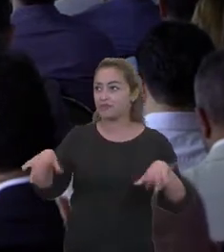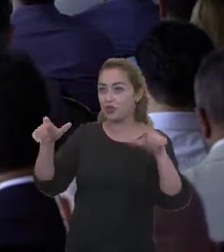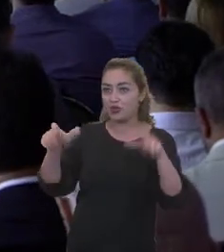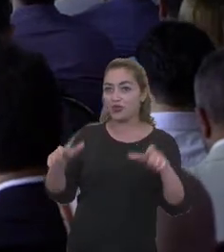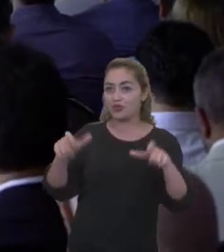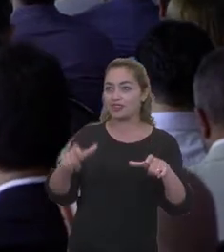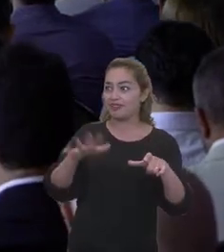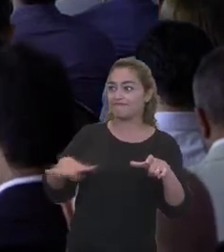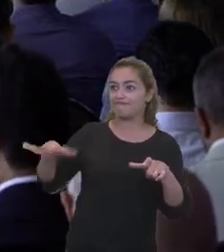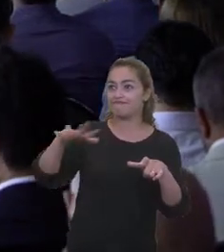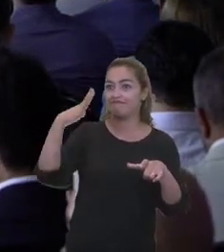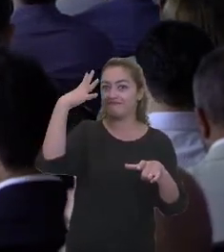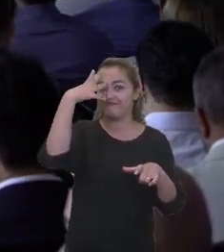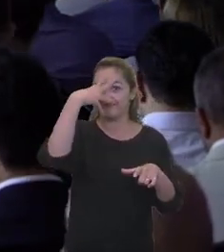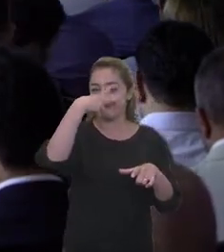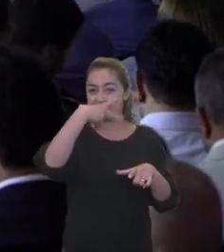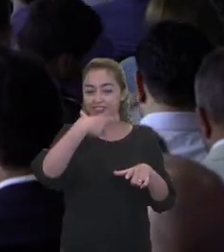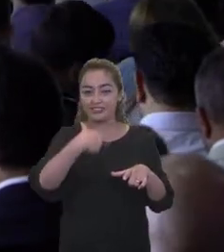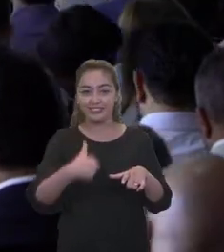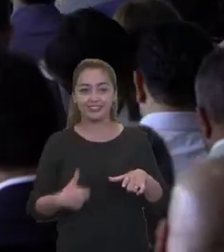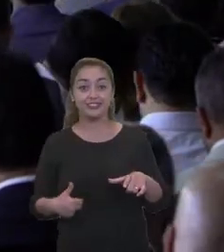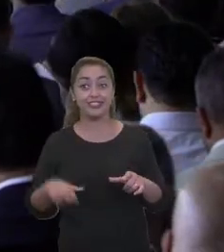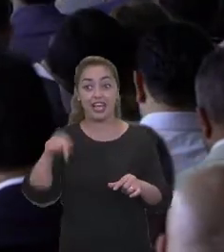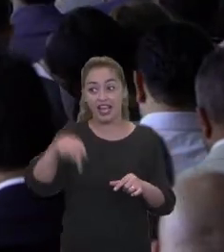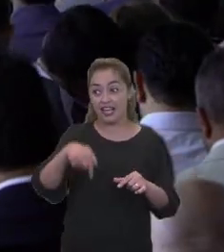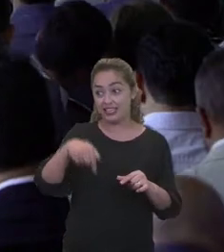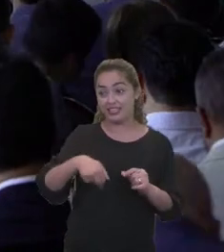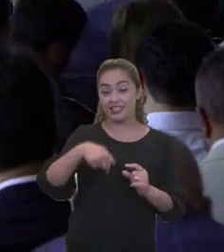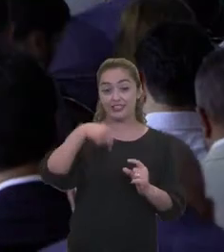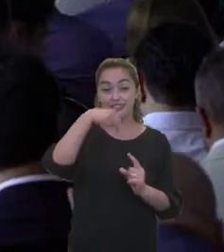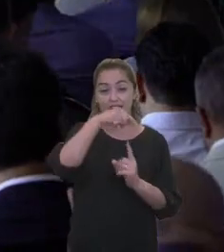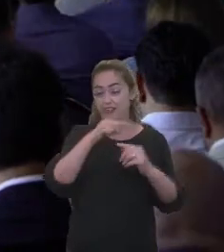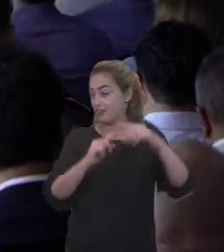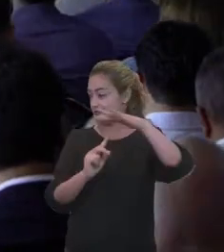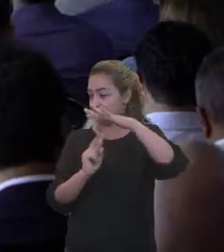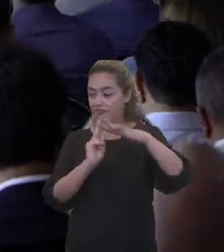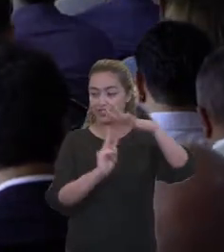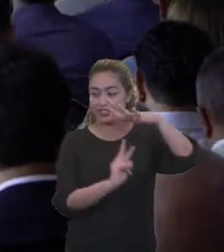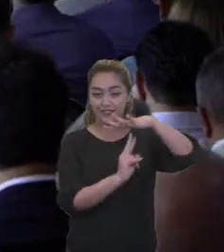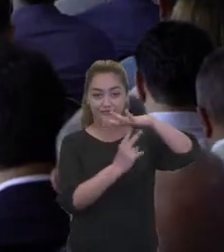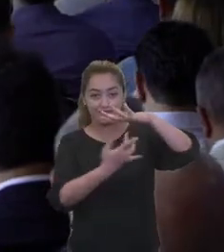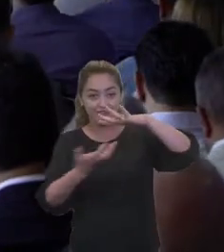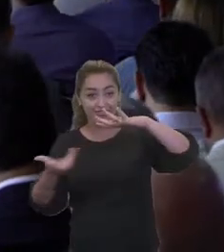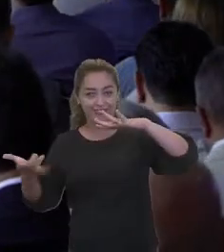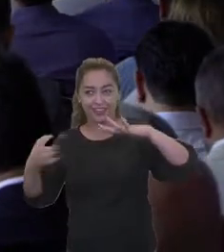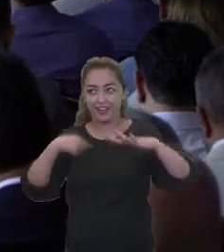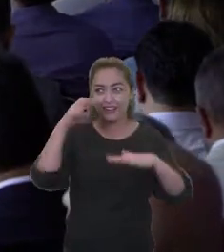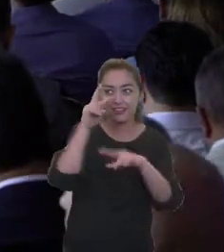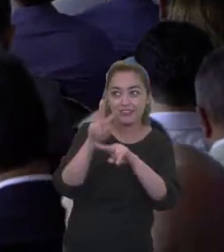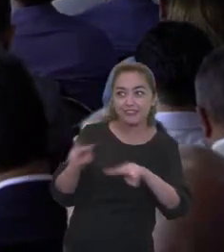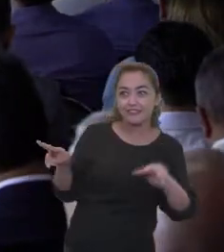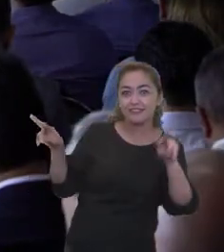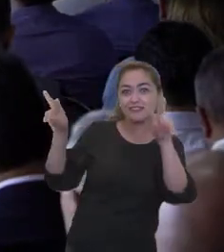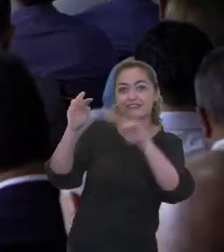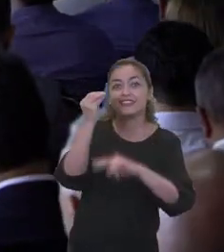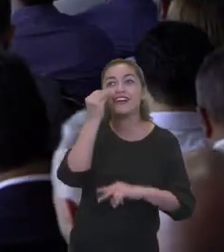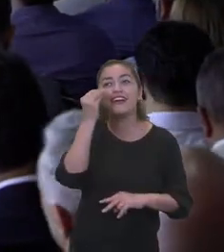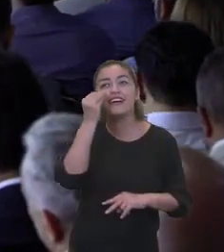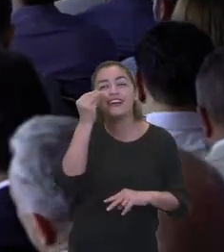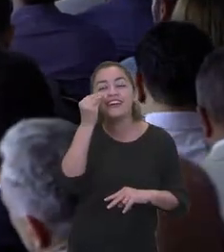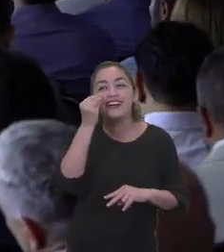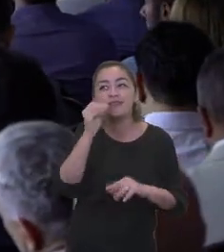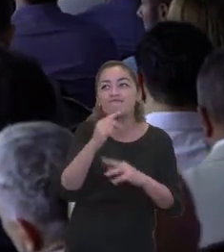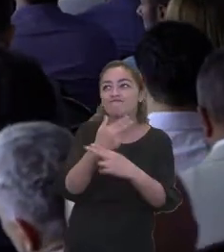What a beautiful view do we have here, the Modern Art Museum of Rio, one of the most